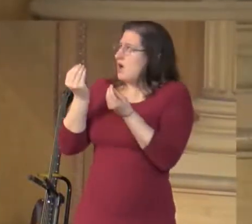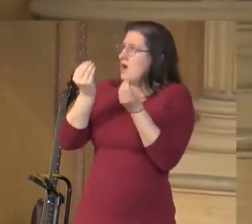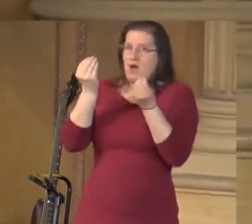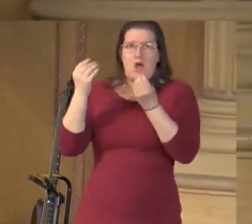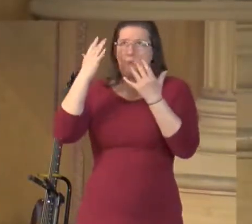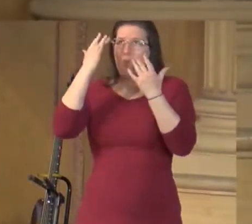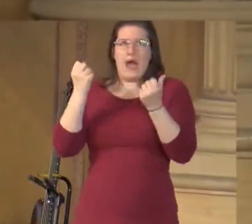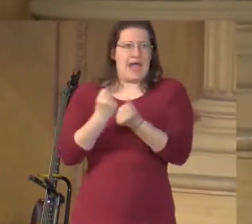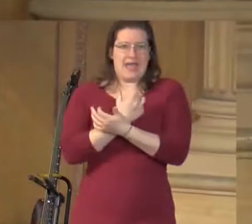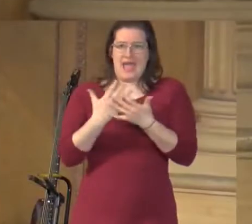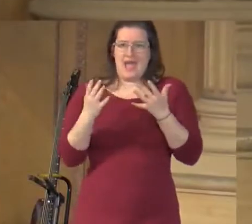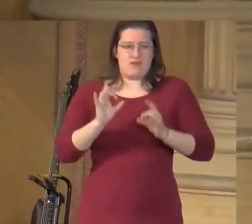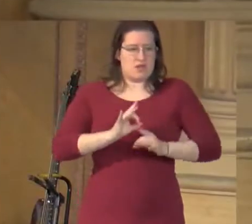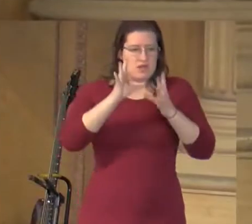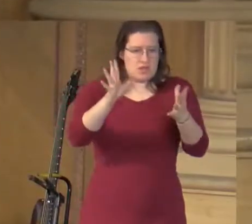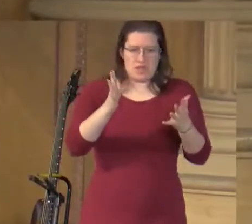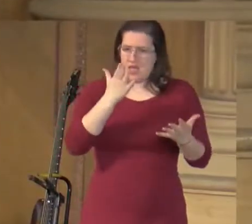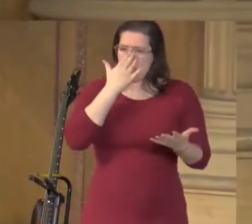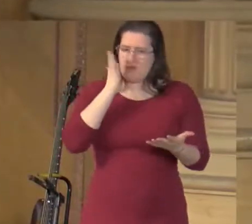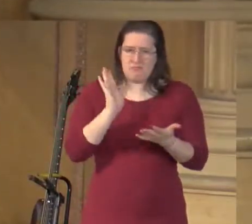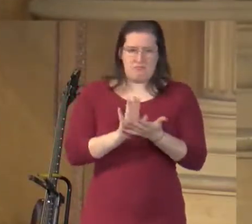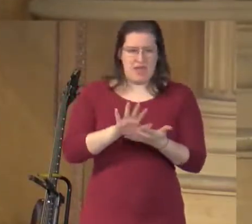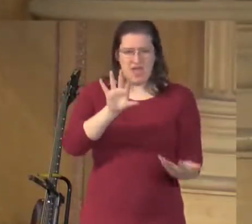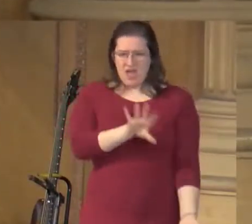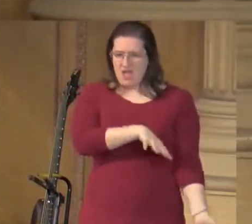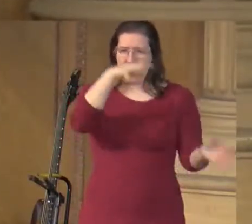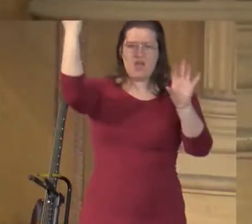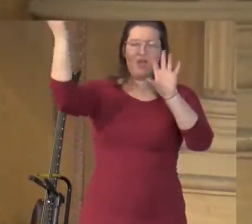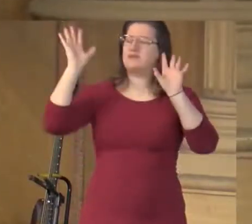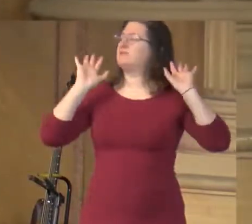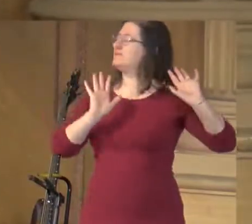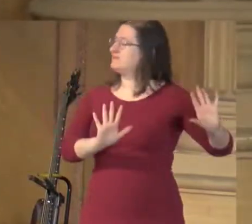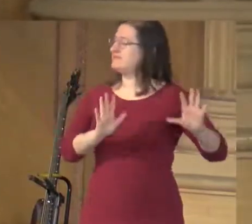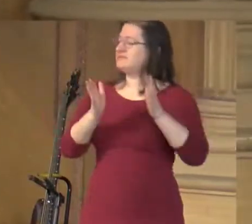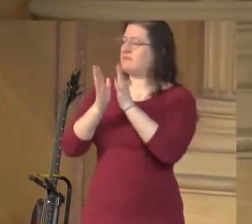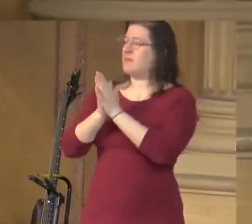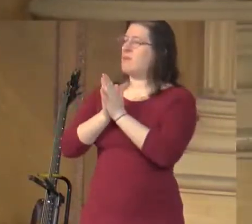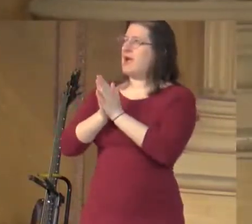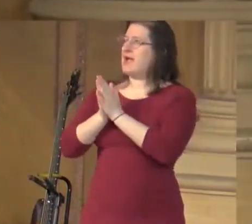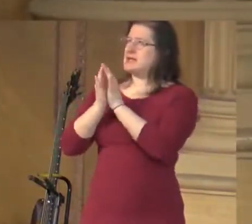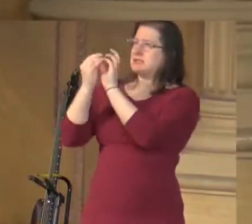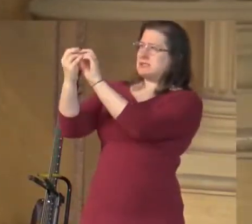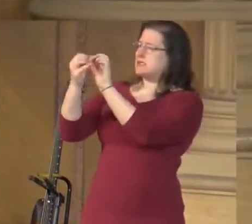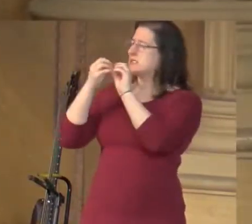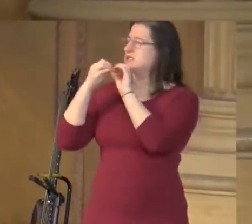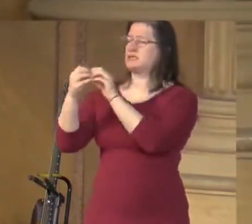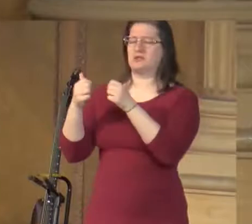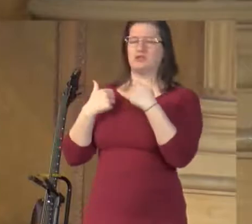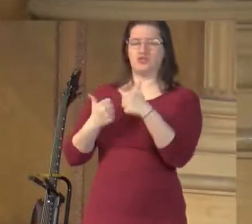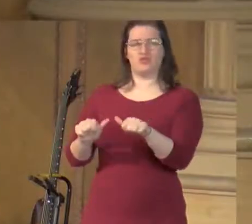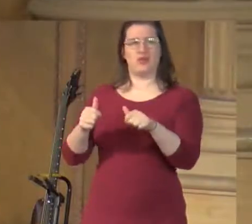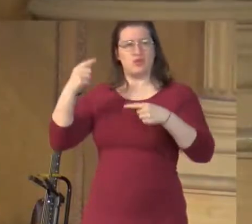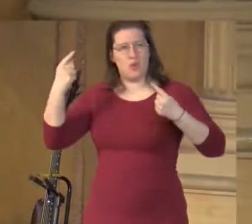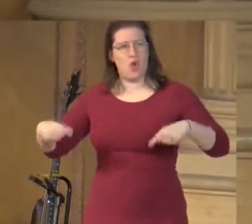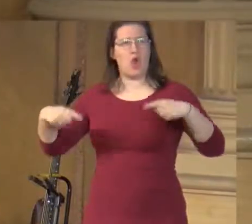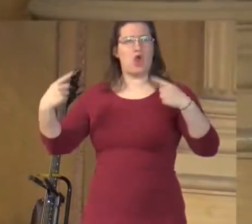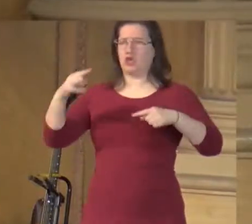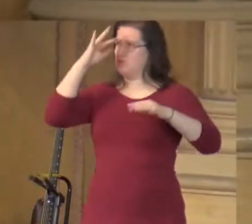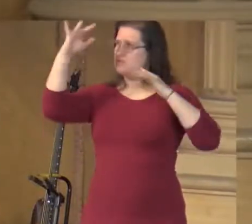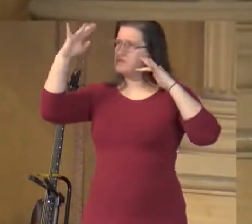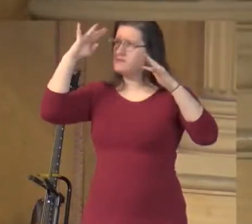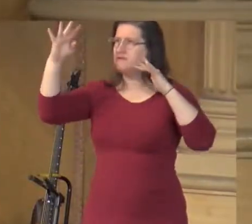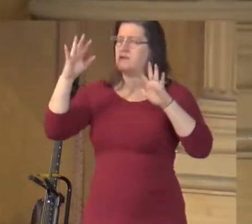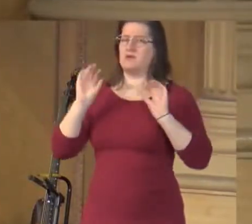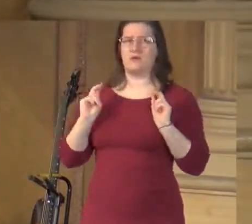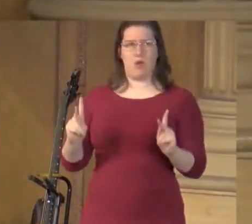everything's falling apart everything's bad and he just starts praying he starts arguing his ways to God and he said going into this here are the